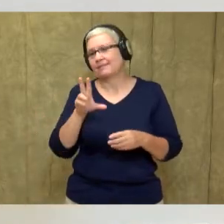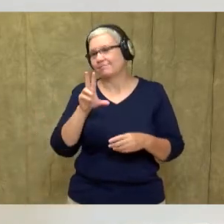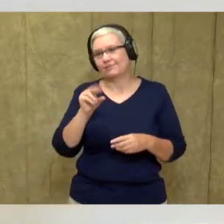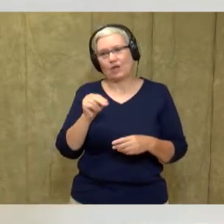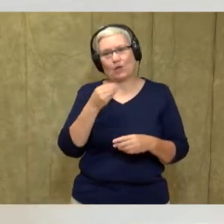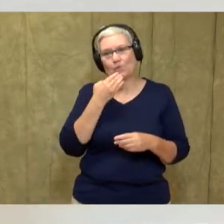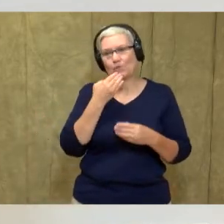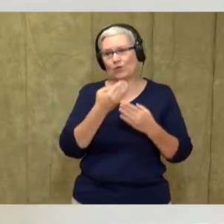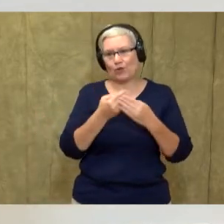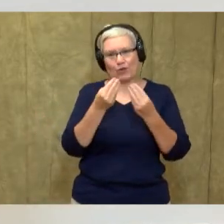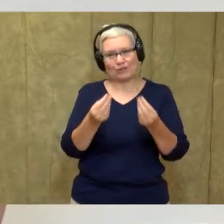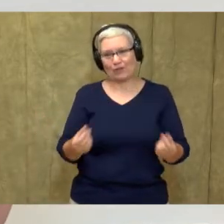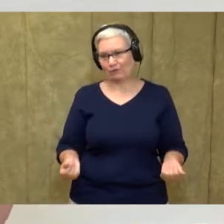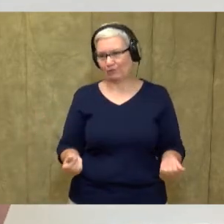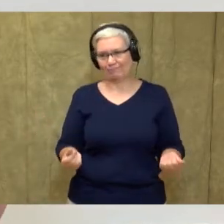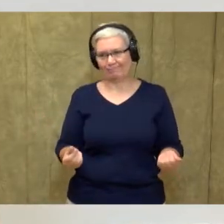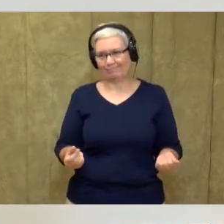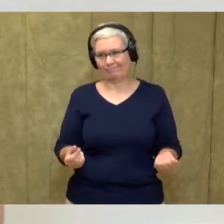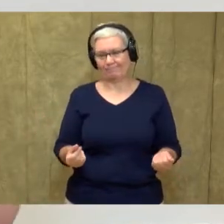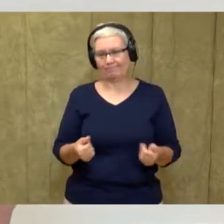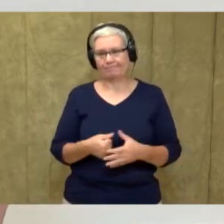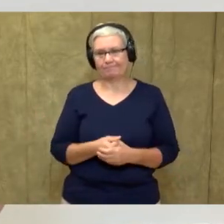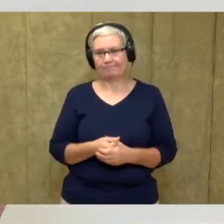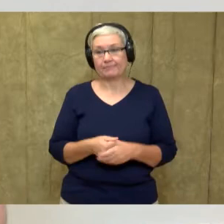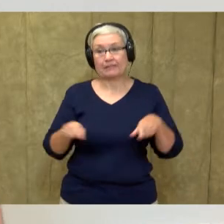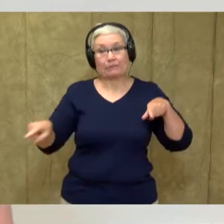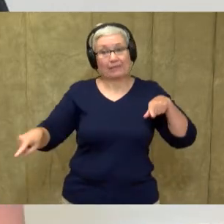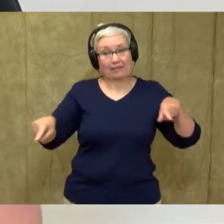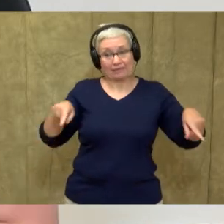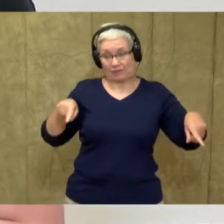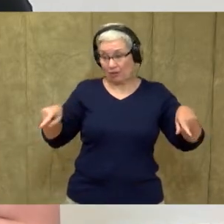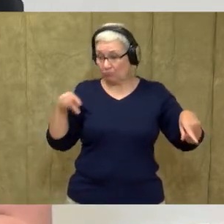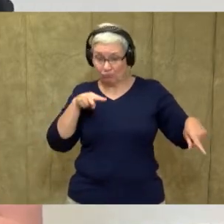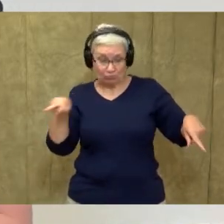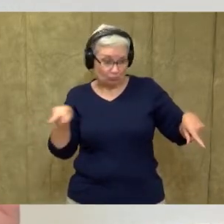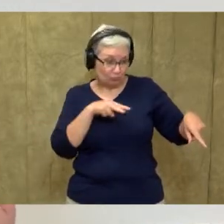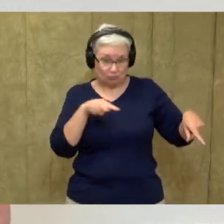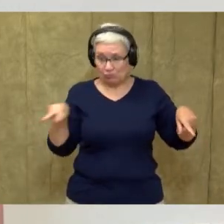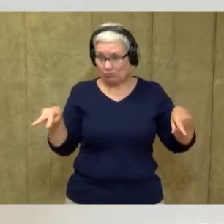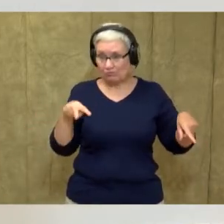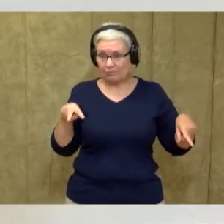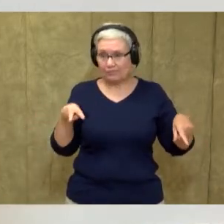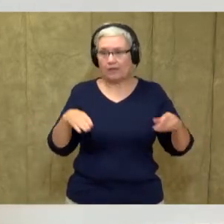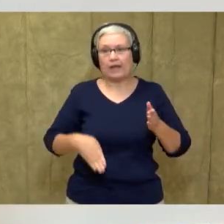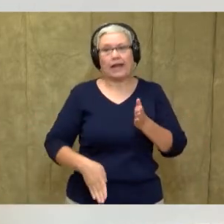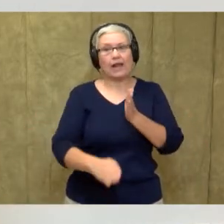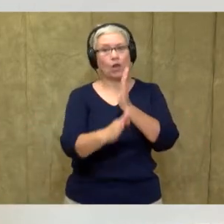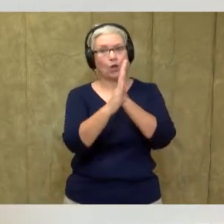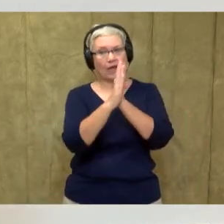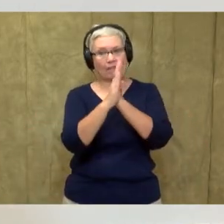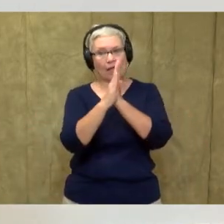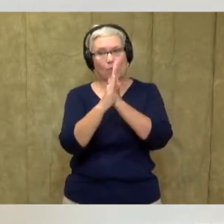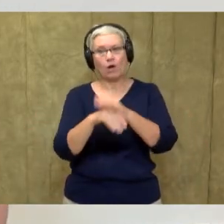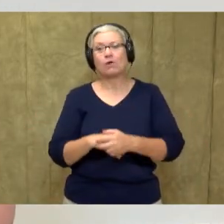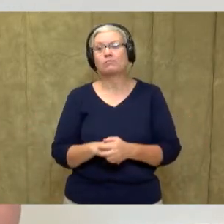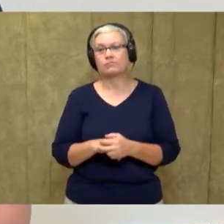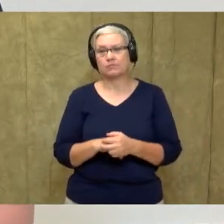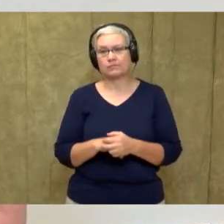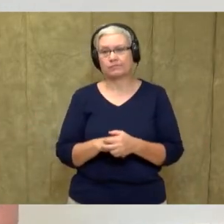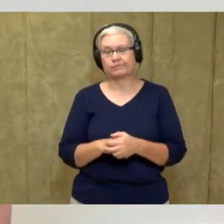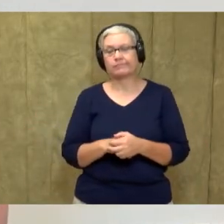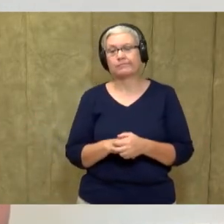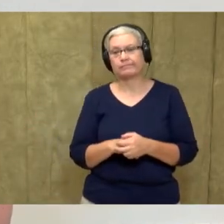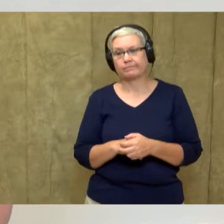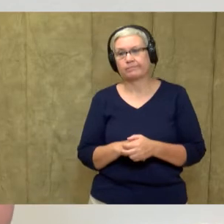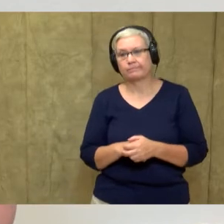good solution. So we have to take both sides and we have to look at that, and we have to look at the barriers to our claim, or to the